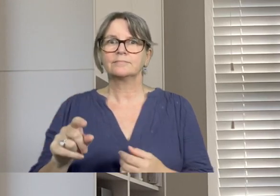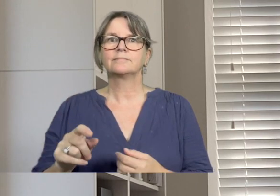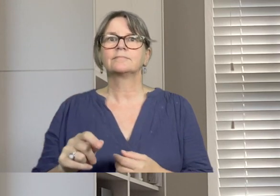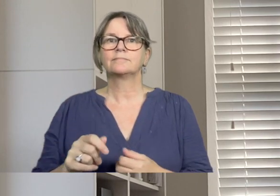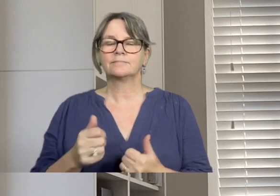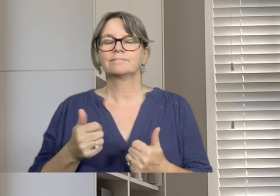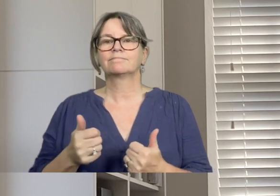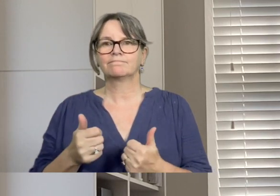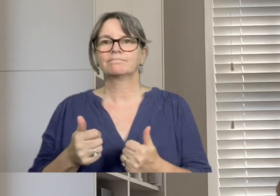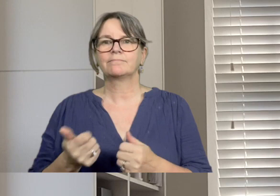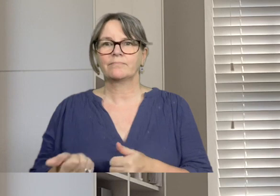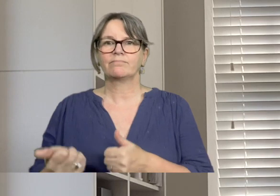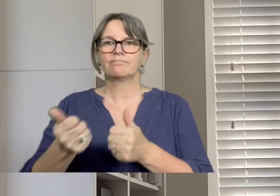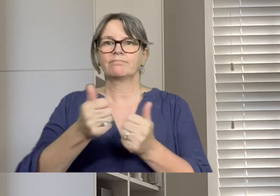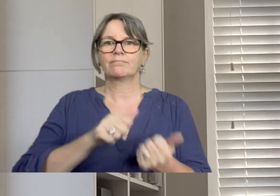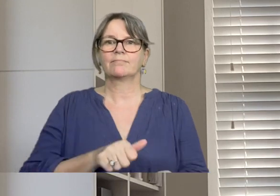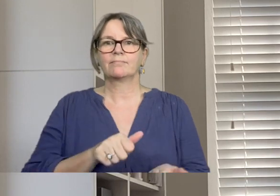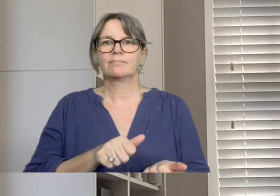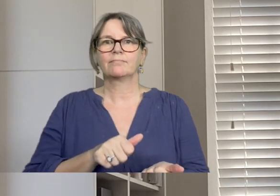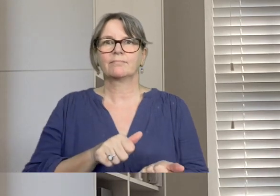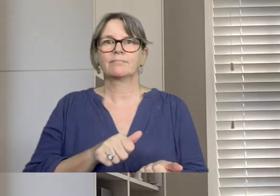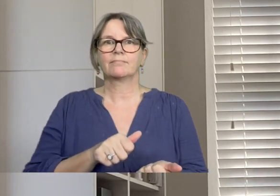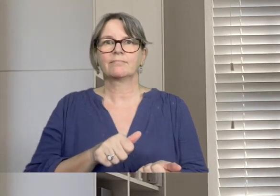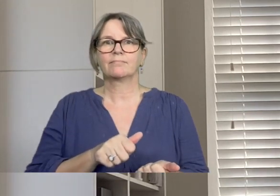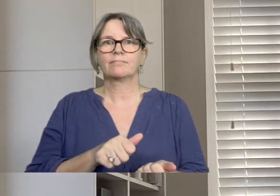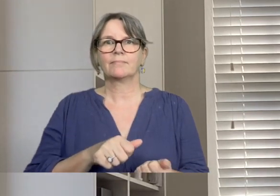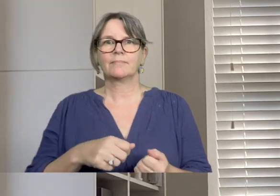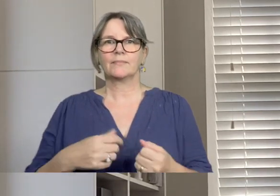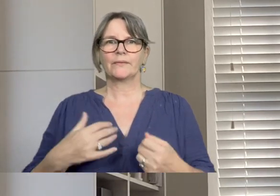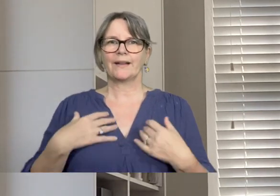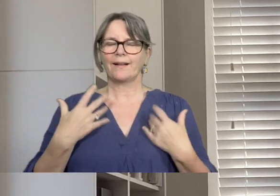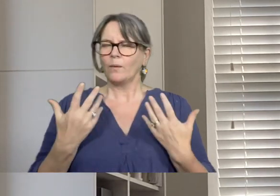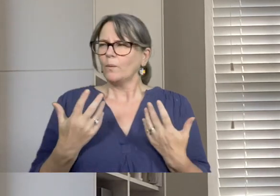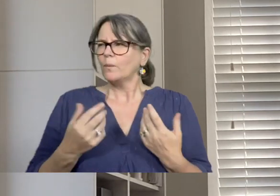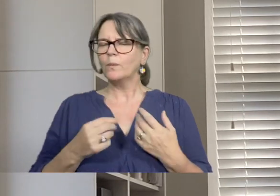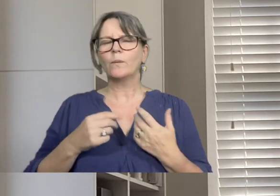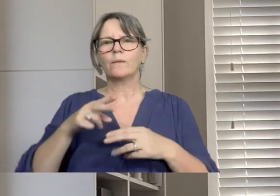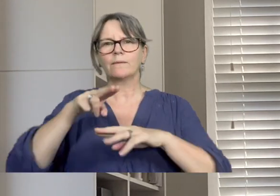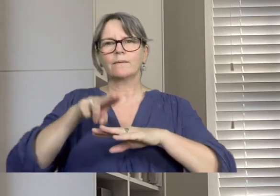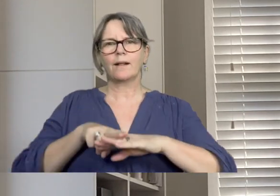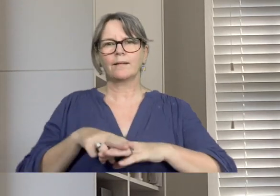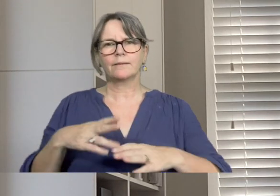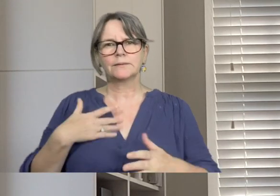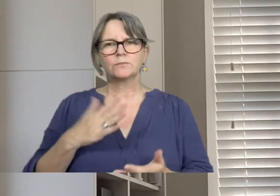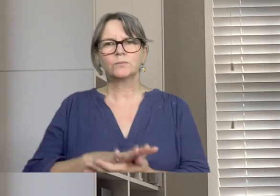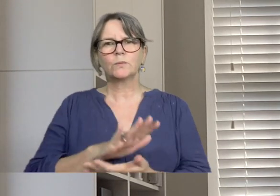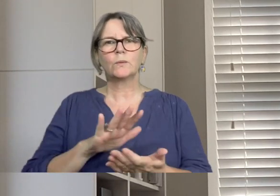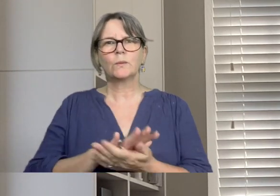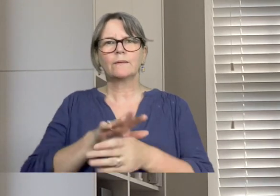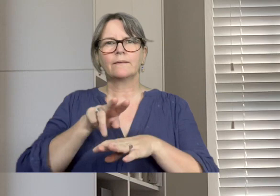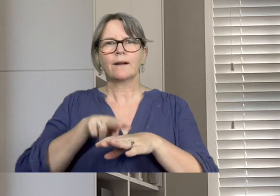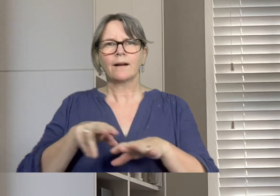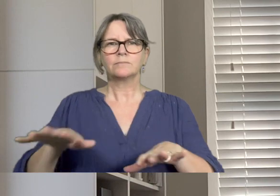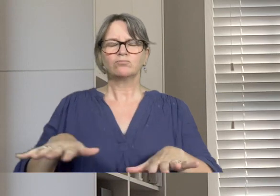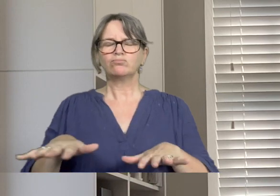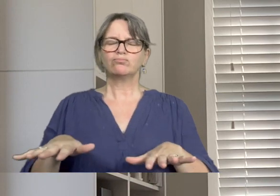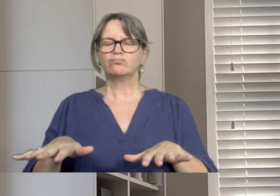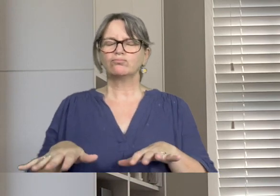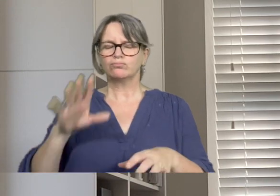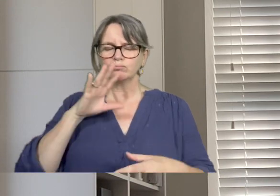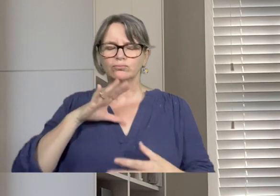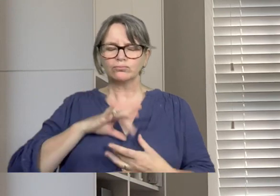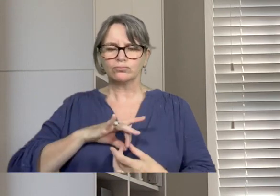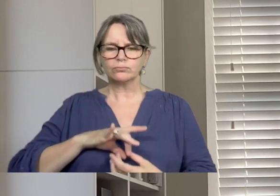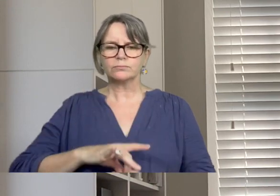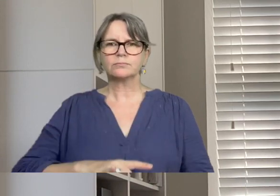bit longer. We're going to free the leg. Now, before we put the other leg in, have a little moment of lying flat. And for me, I really enjoy this